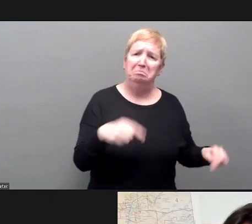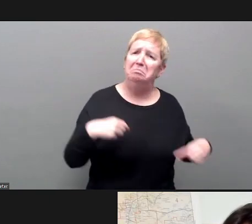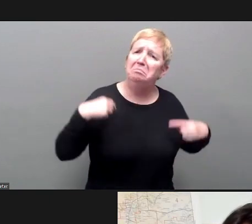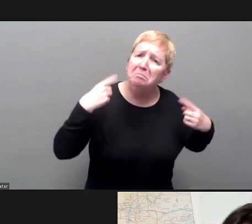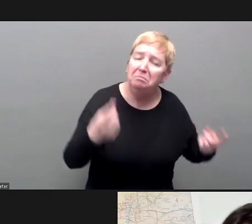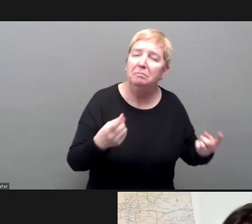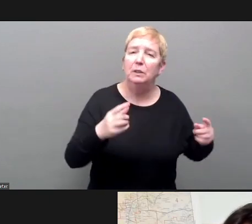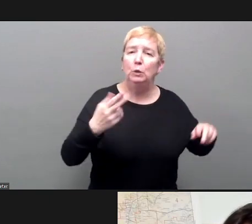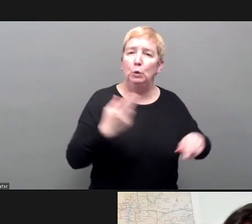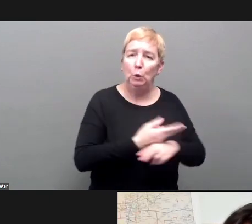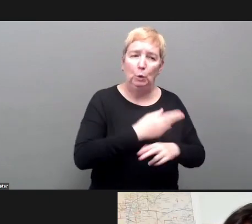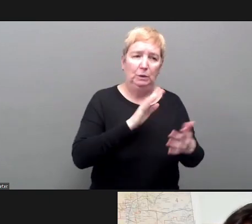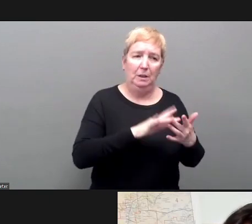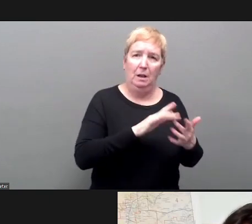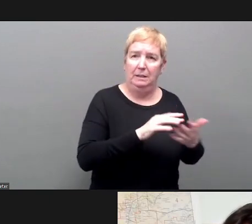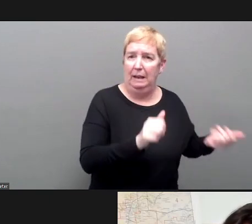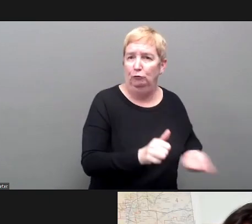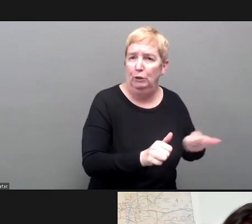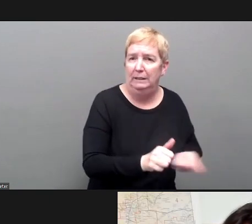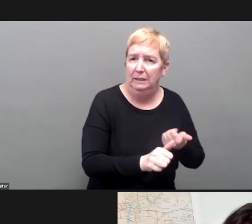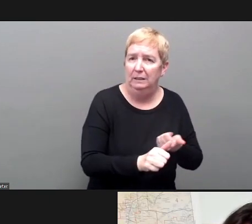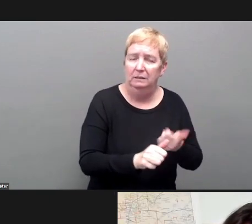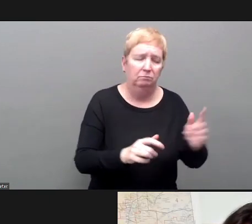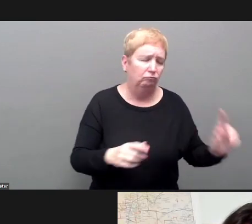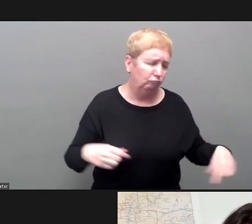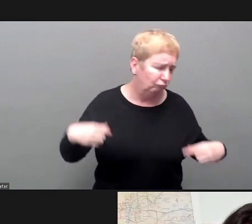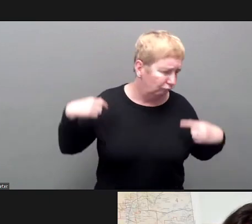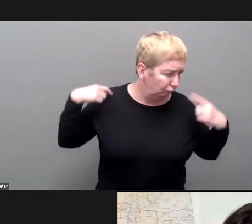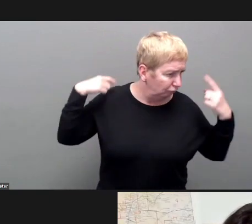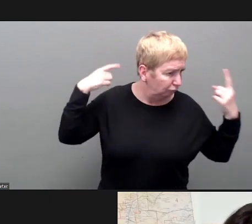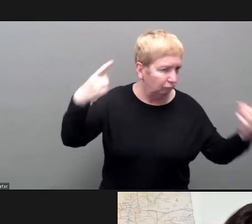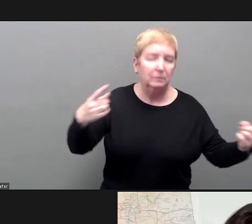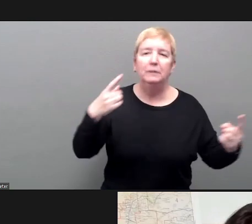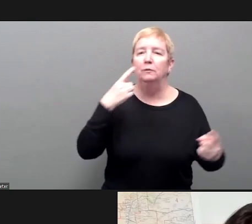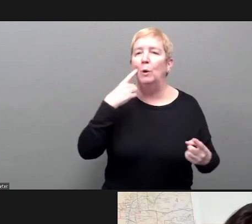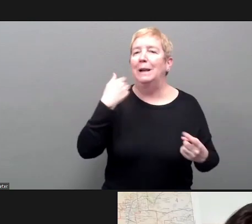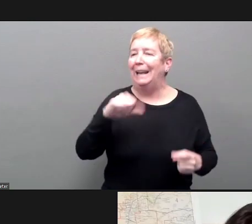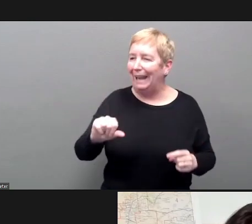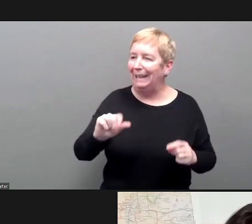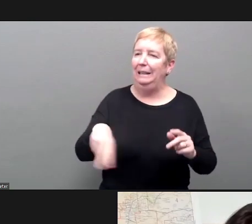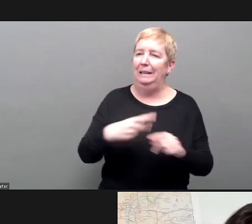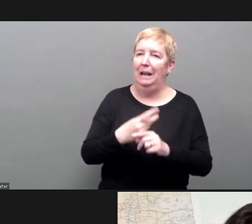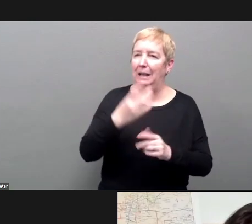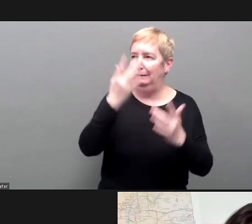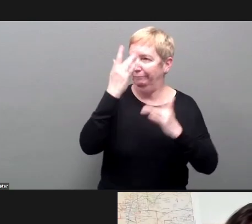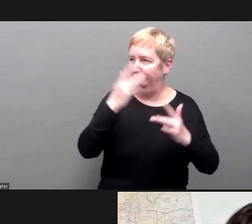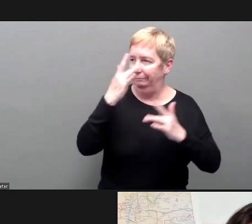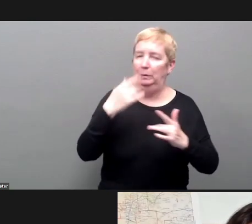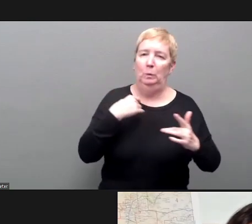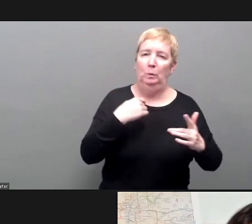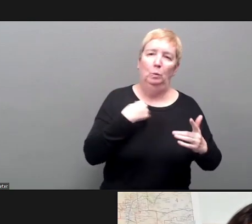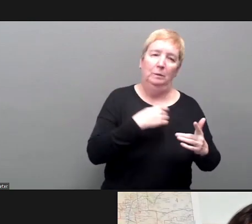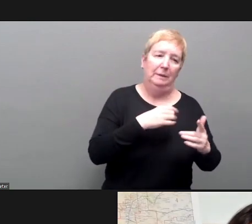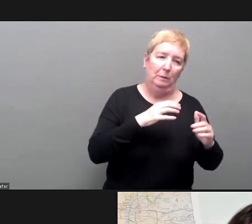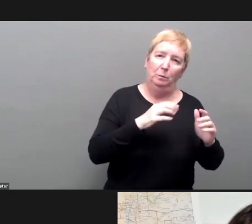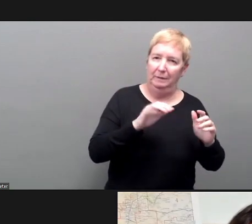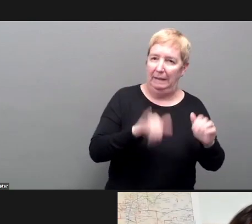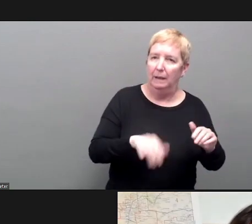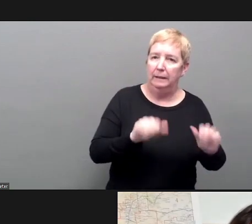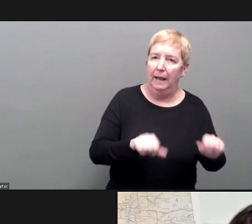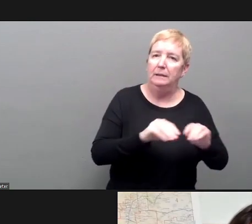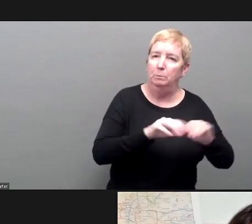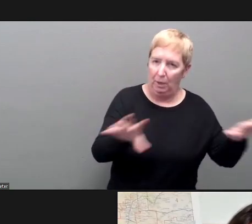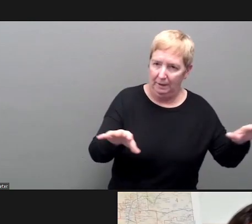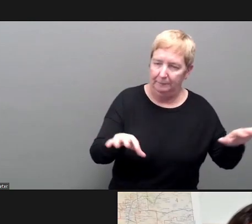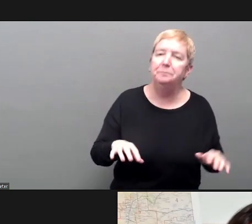for other communicable diseases as well. So number one, no matter what happens with COVID contact tracing, we're